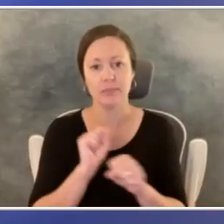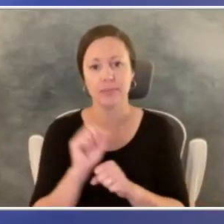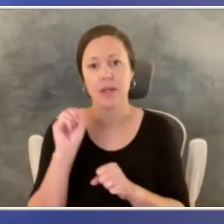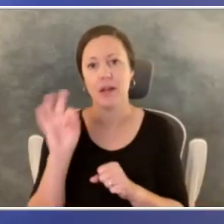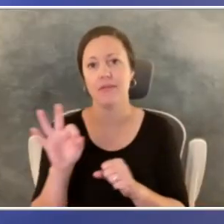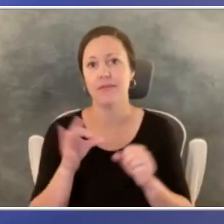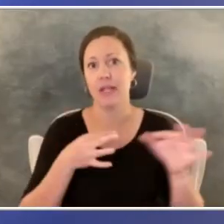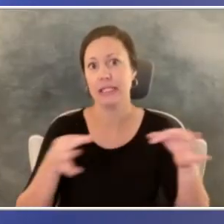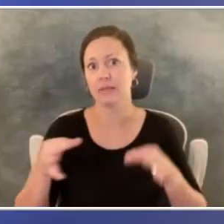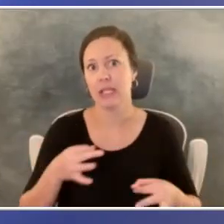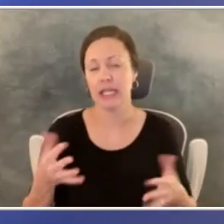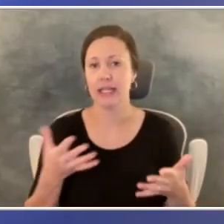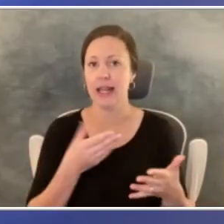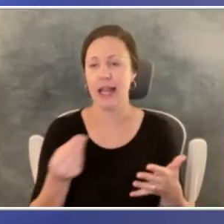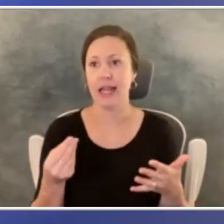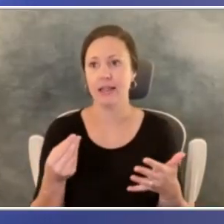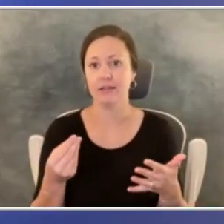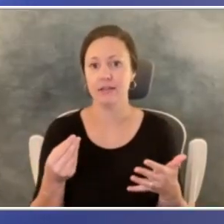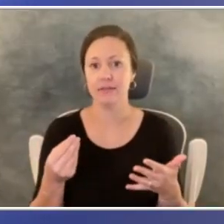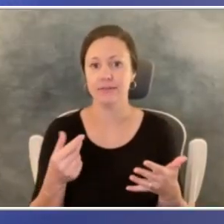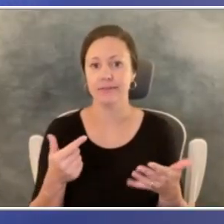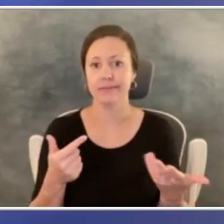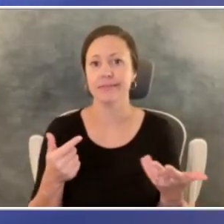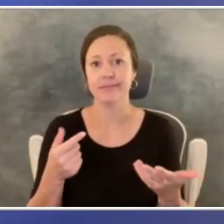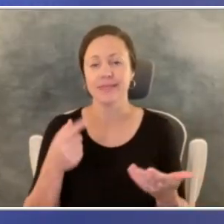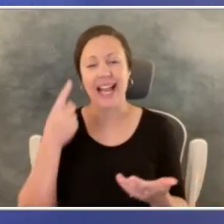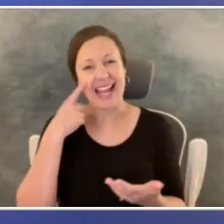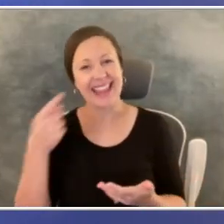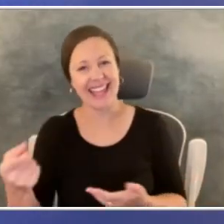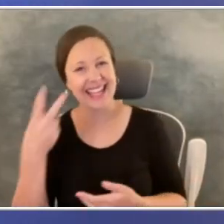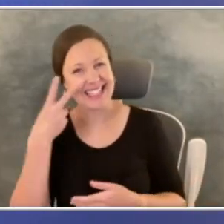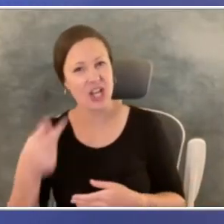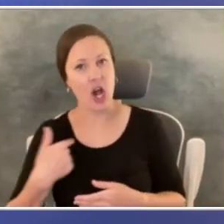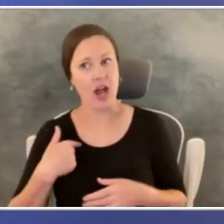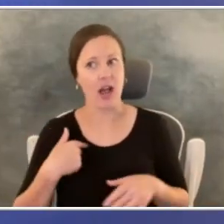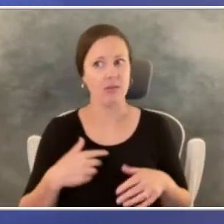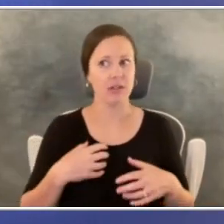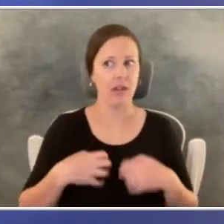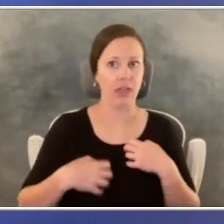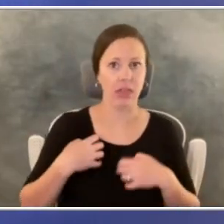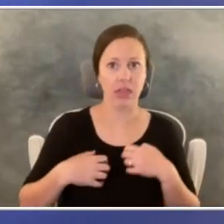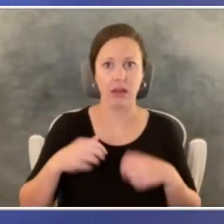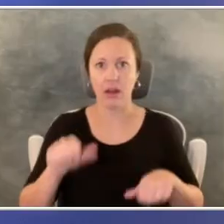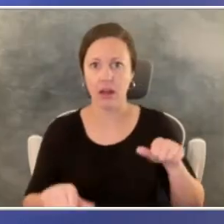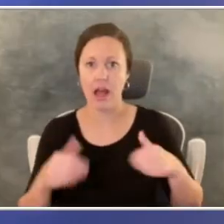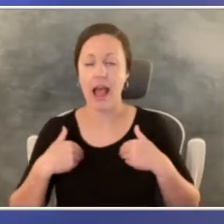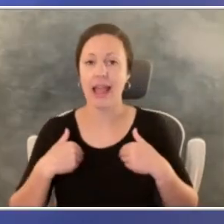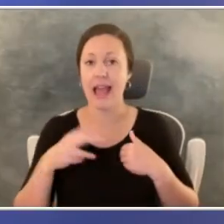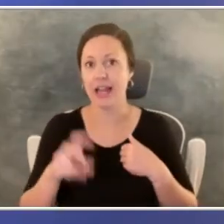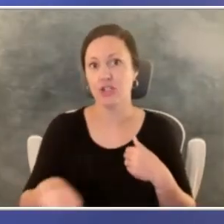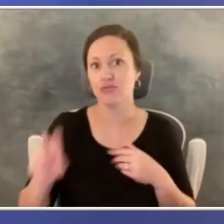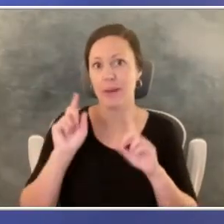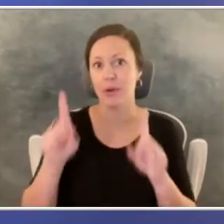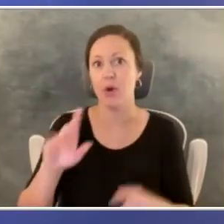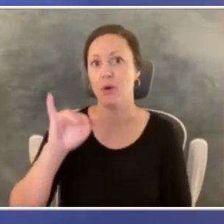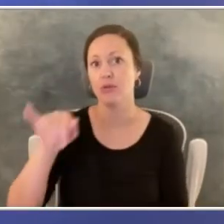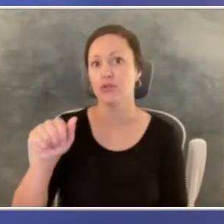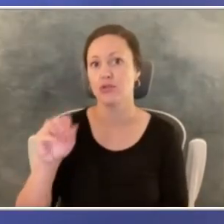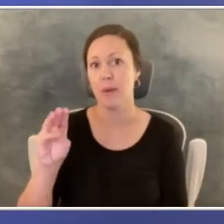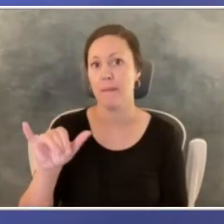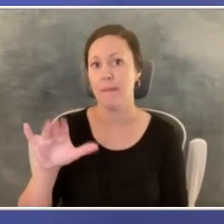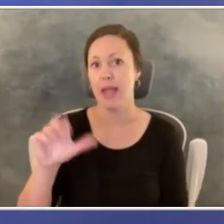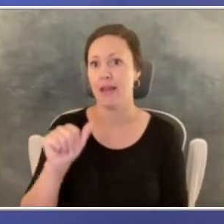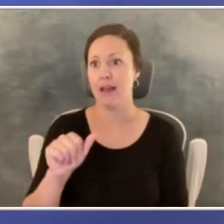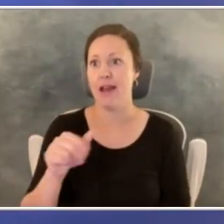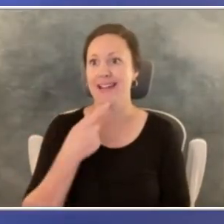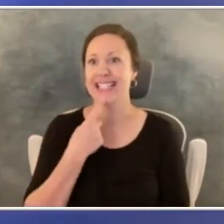I believe, my reluctance. I had a trip to Jamaica planned coming up, and I was like, well, we got to put it off a little while. I want